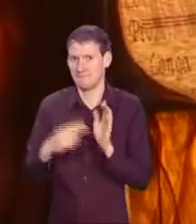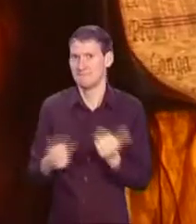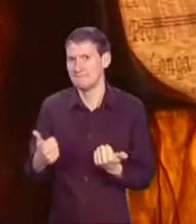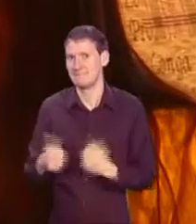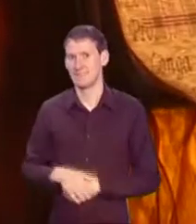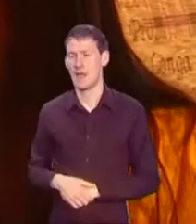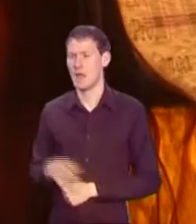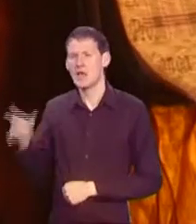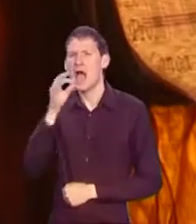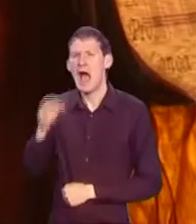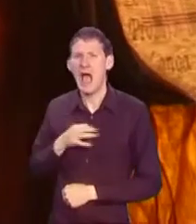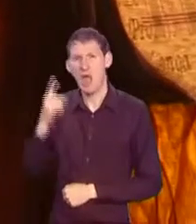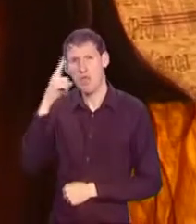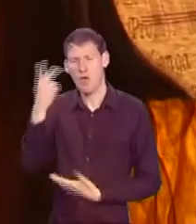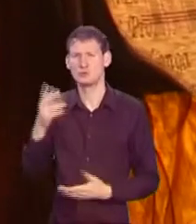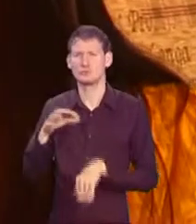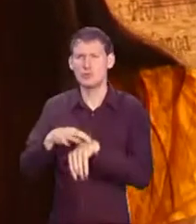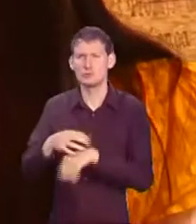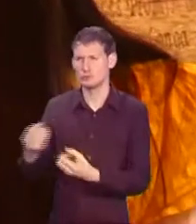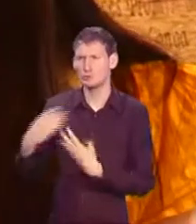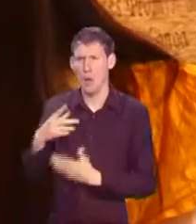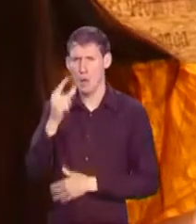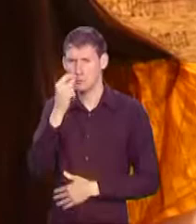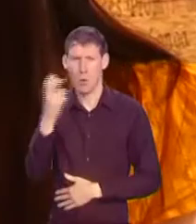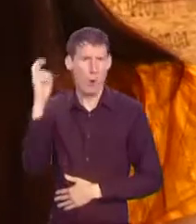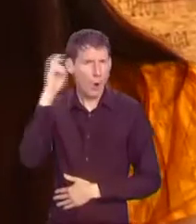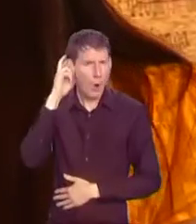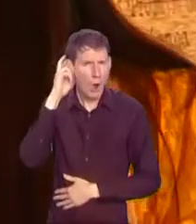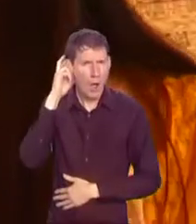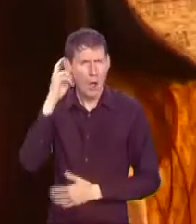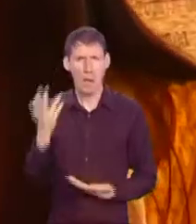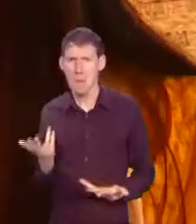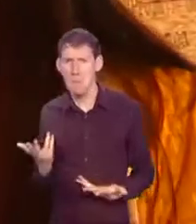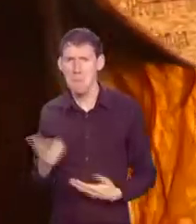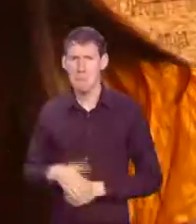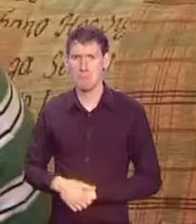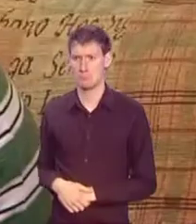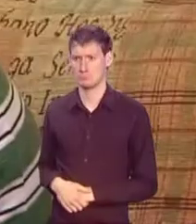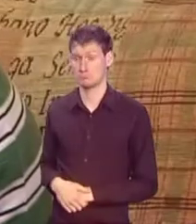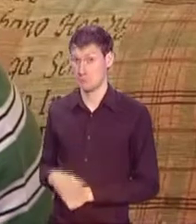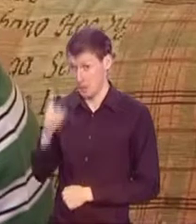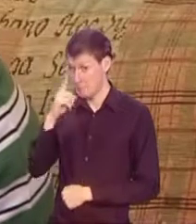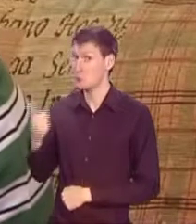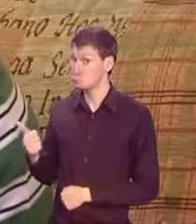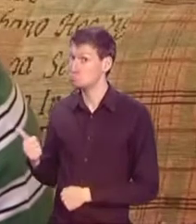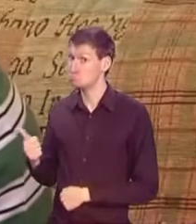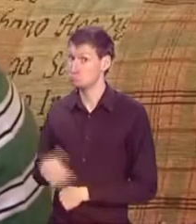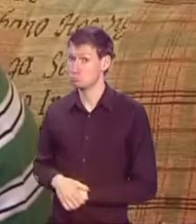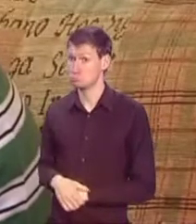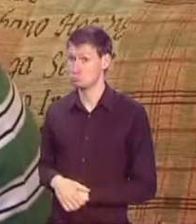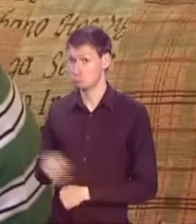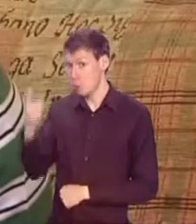was asking if I thought any more about getting one of those cochlear implants the doctor mentioned. Sound fantastic, don't